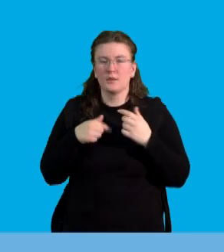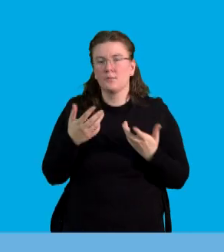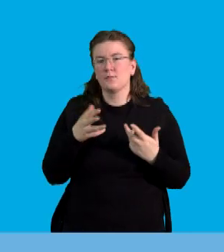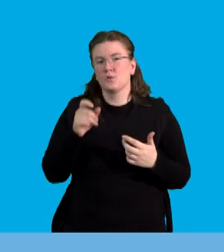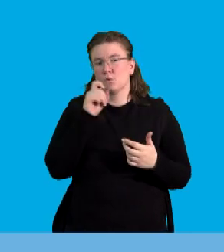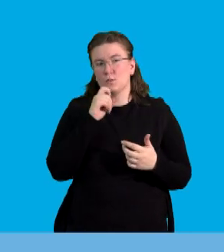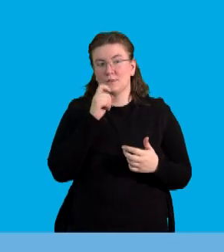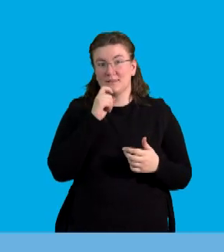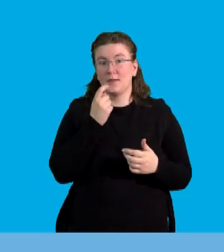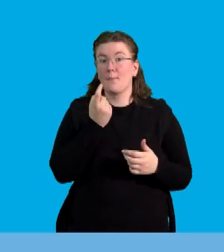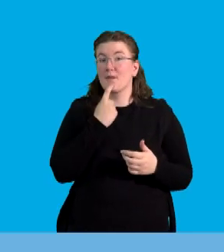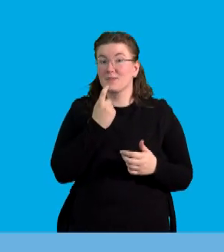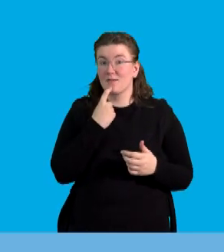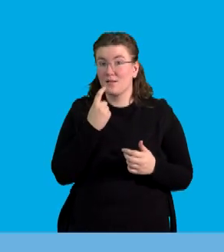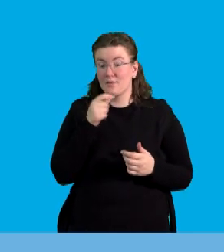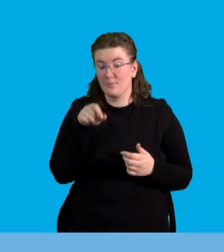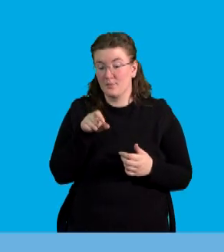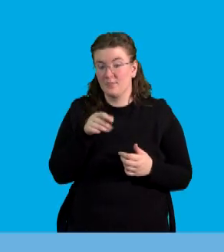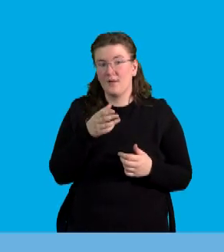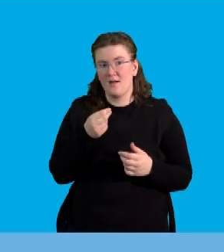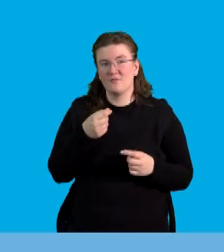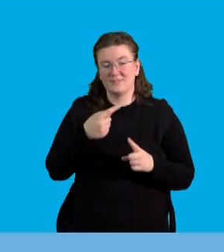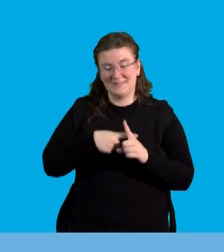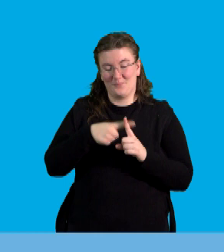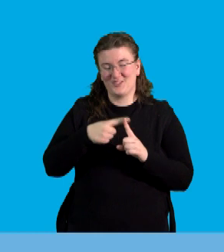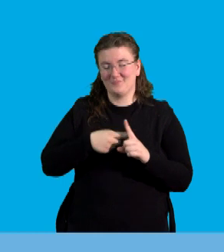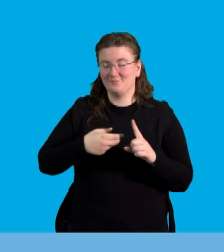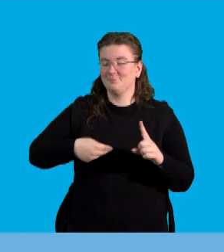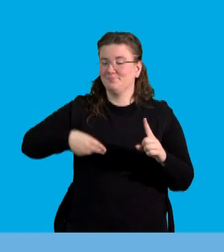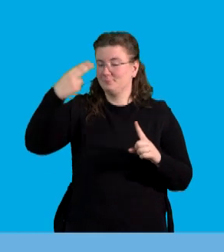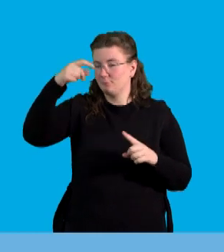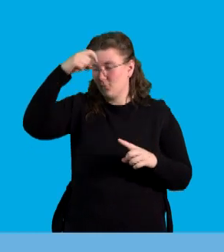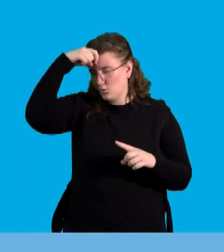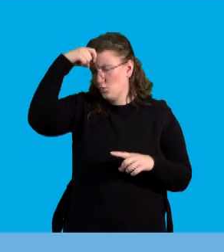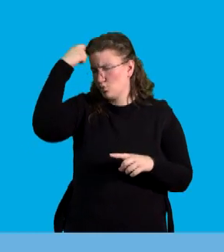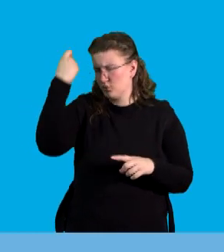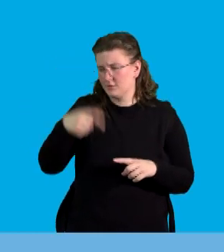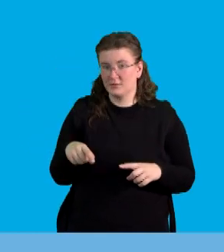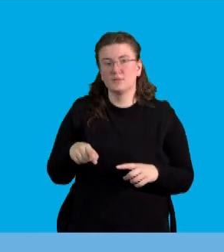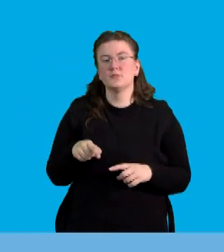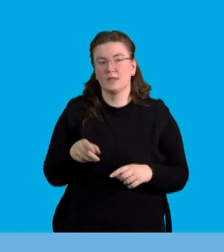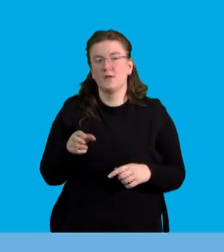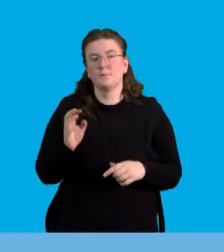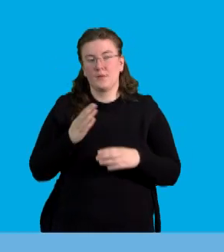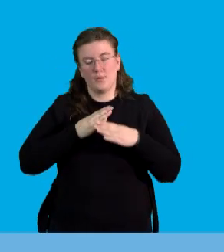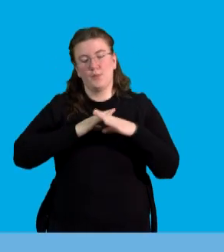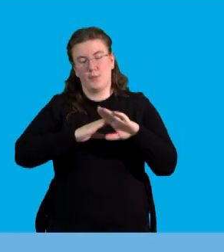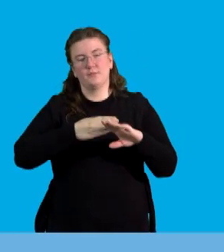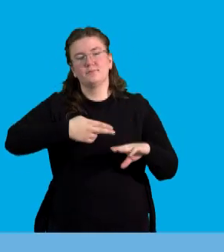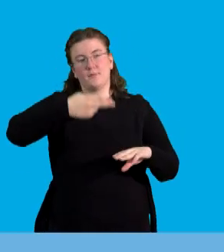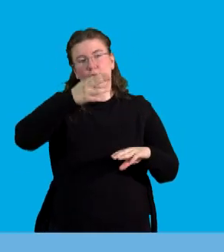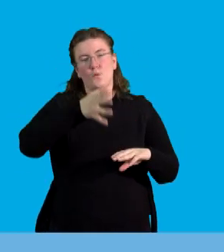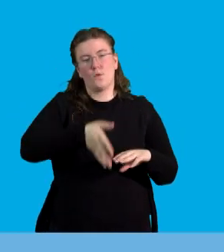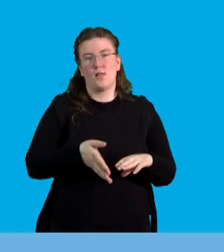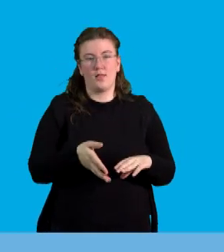you are using a metal that has a high temperature or that is very hot, it is going to have a high